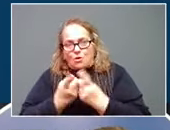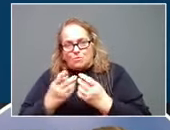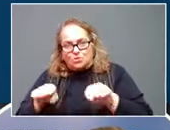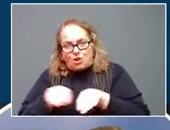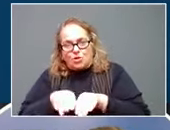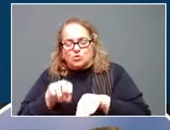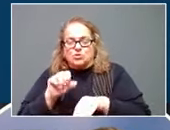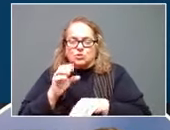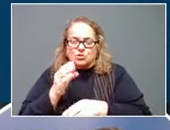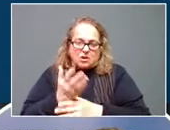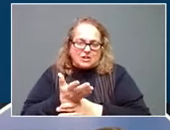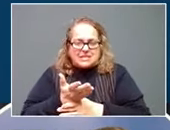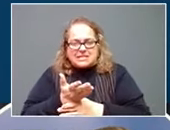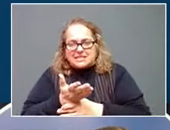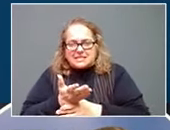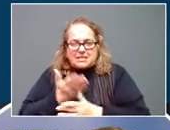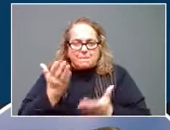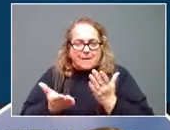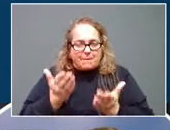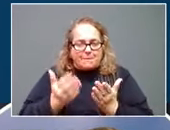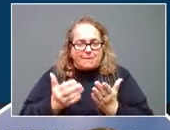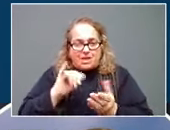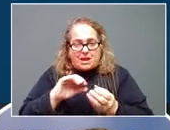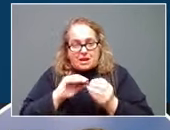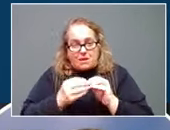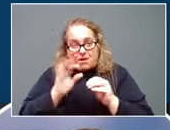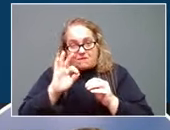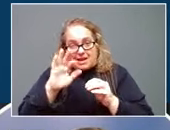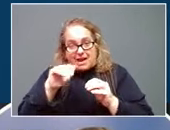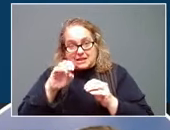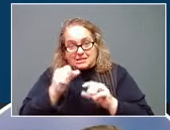it's likely that the number of cases last week,